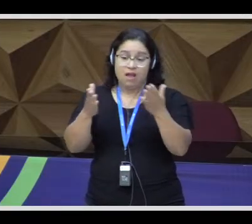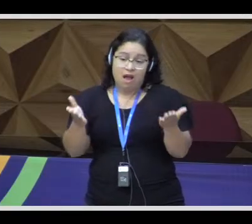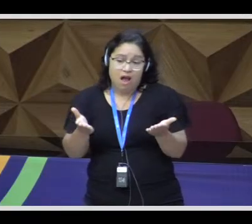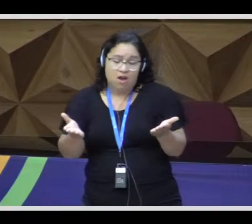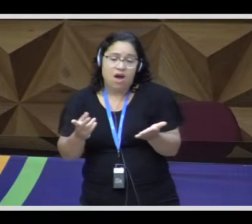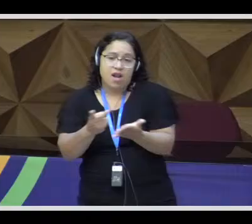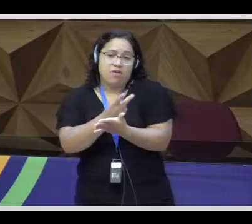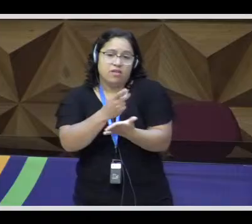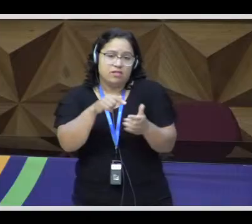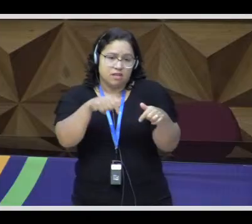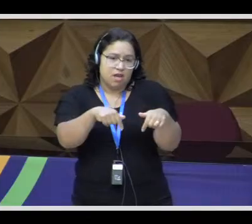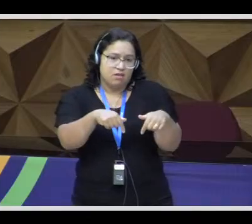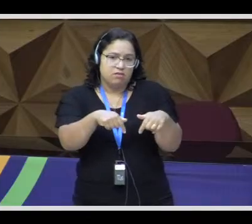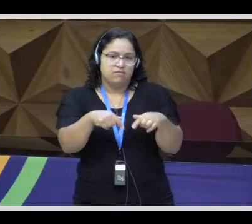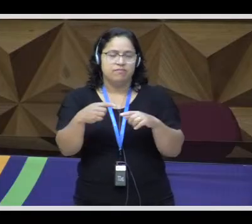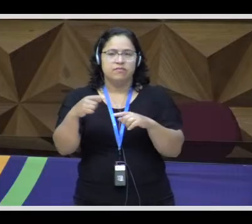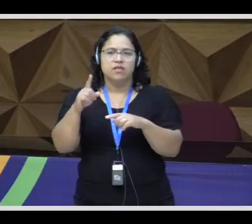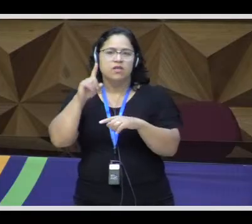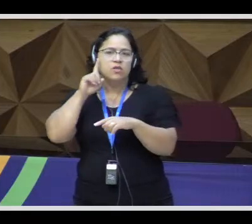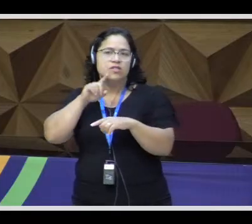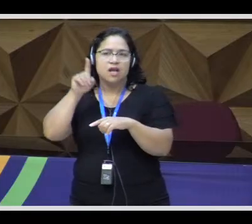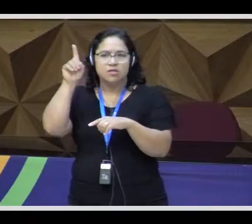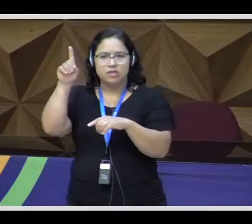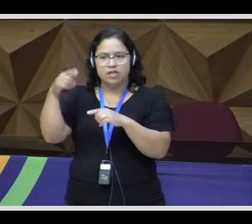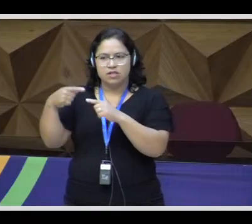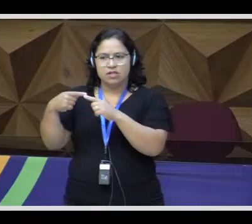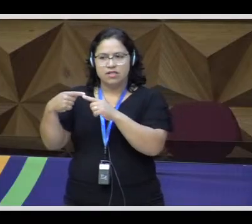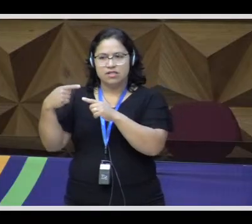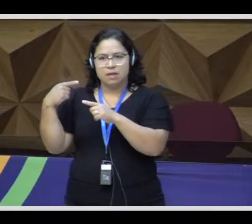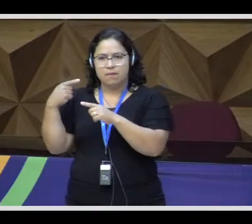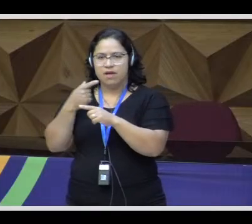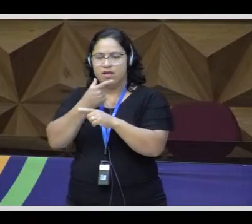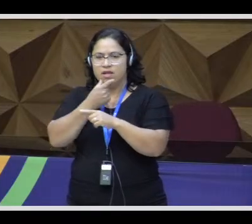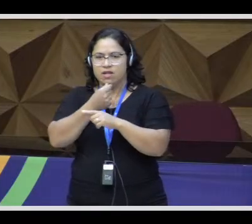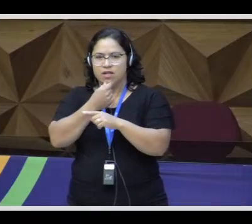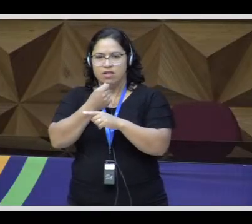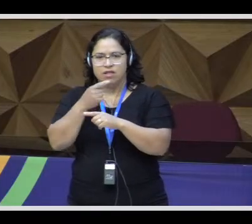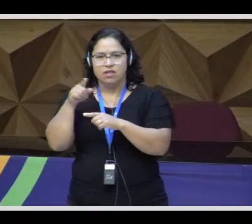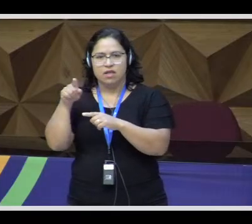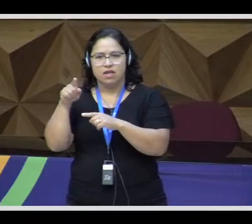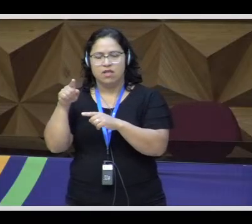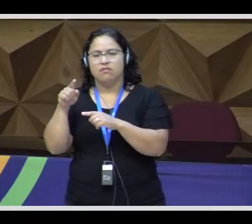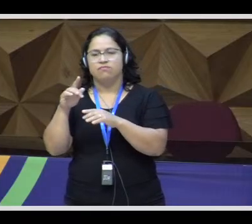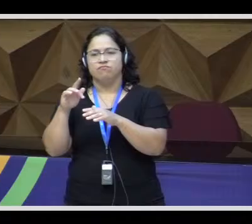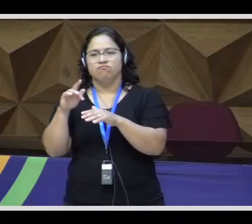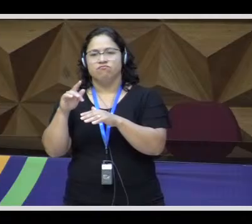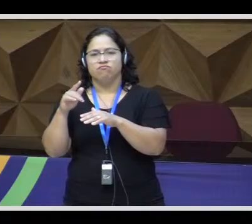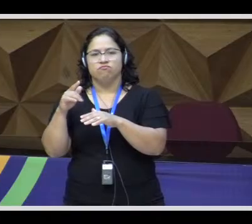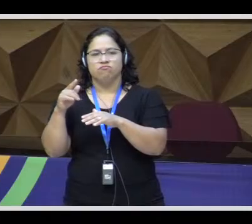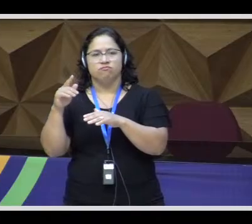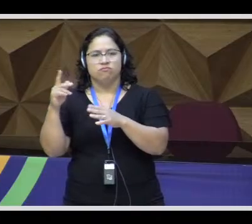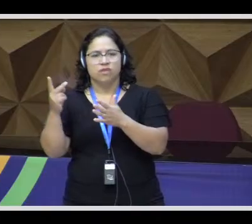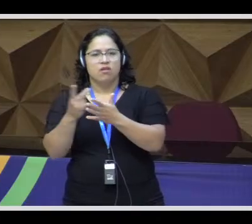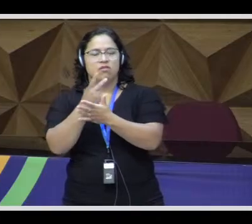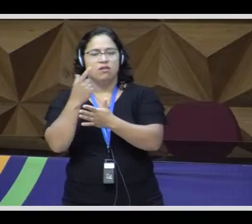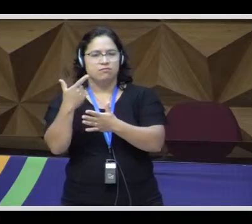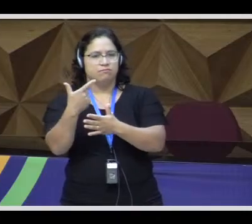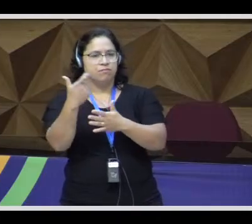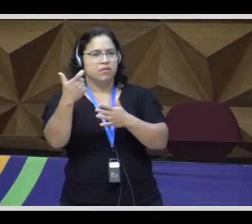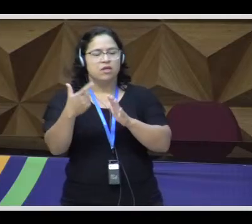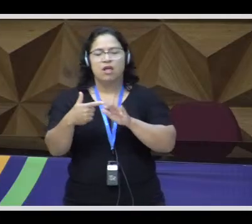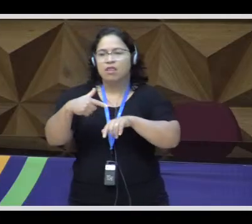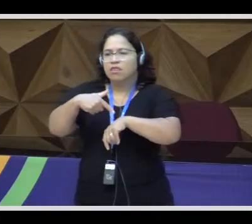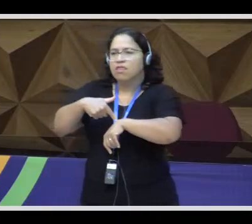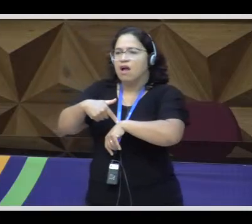week, digital influencer was shot, when he was expressing freely